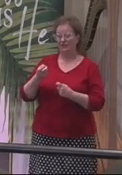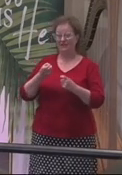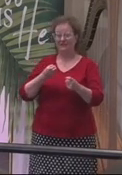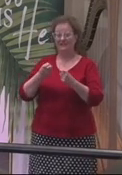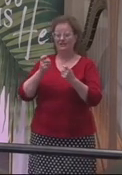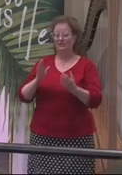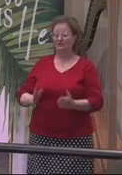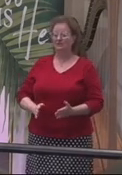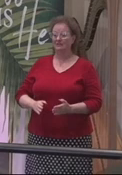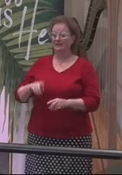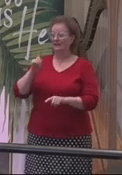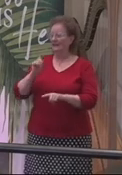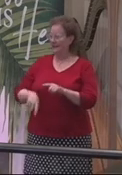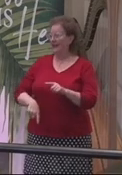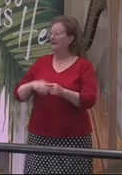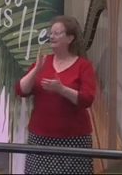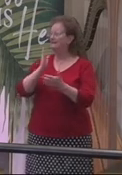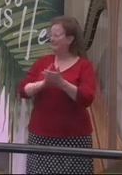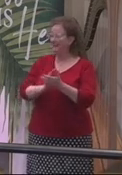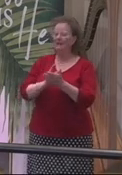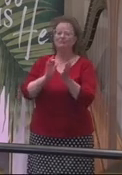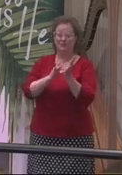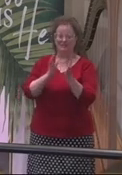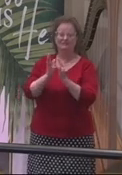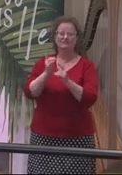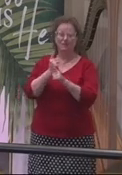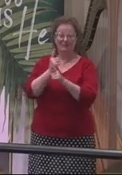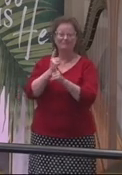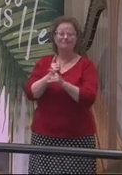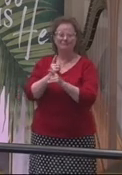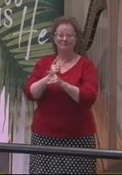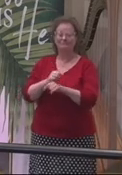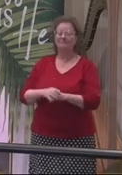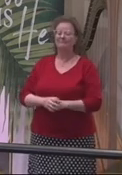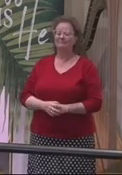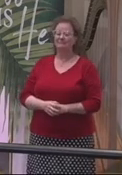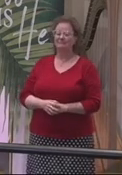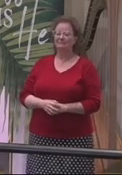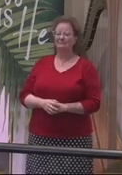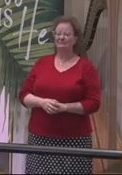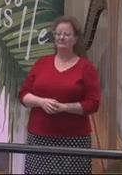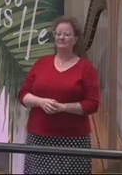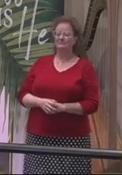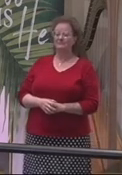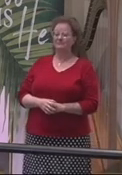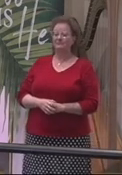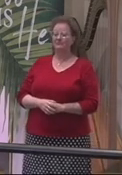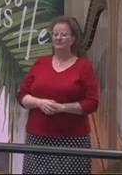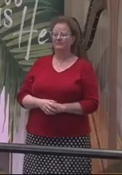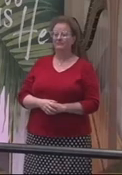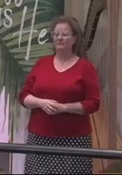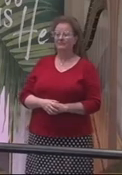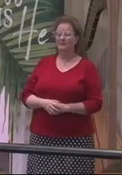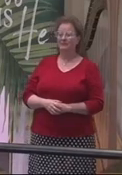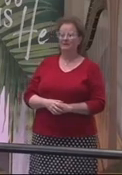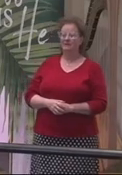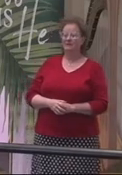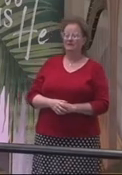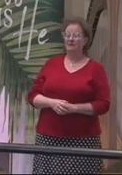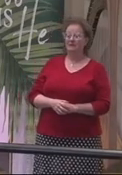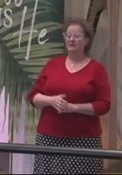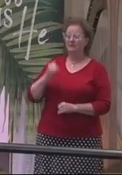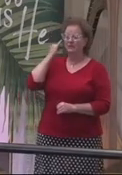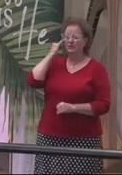can't stop Jesus. Can I get an amen to that? And thank God for that, right? Am I right? Listen, if you